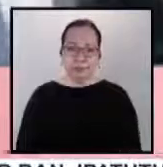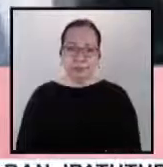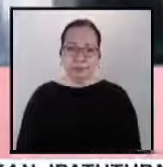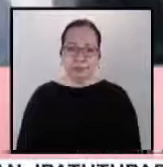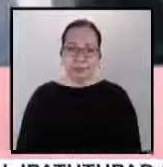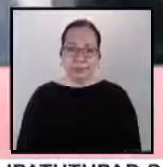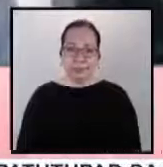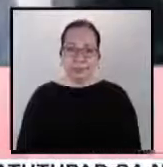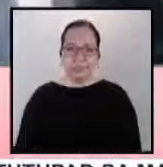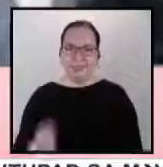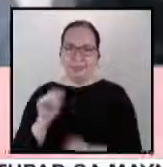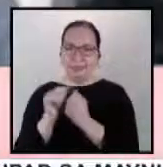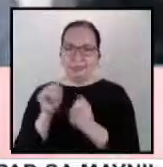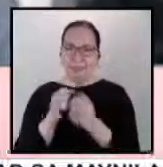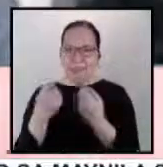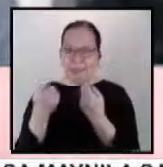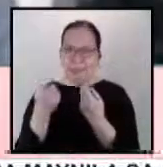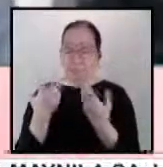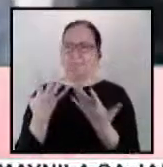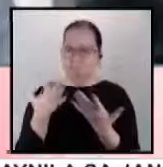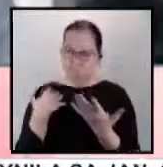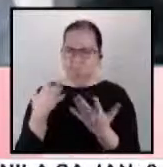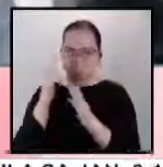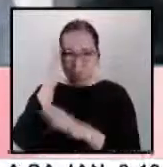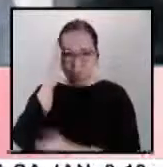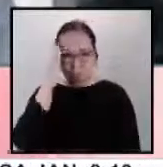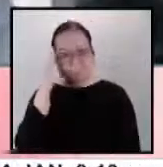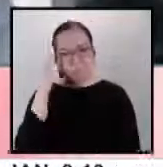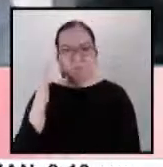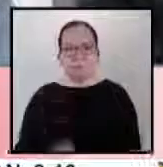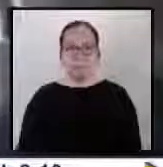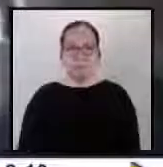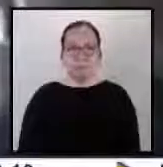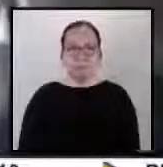pong sabihin nito, Tito Boyet? Can you elaborate on this po?